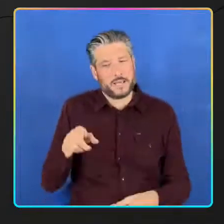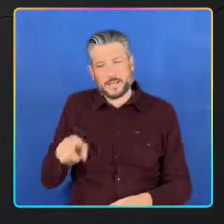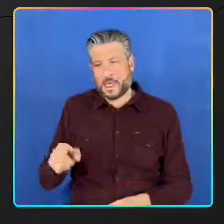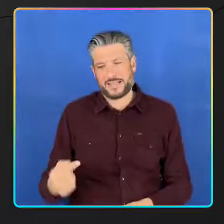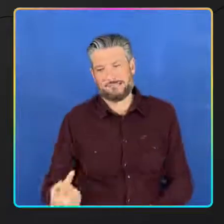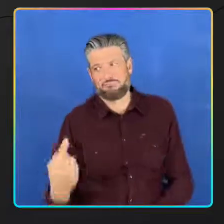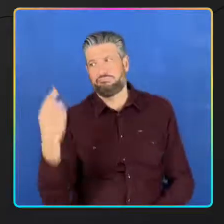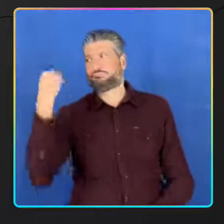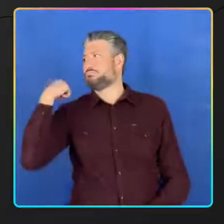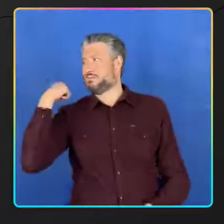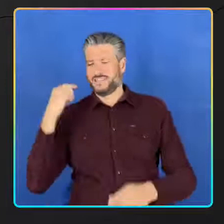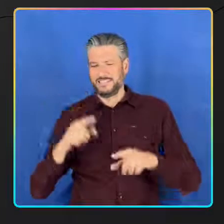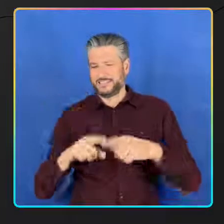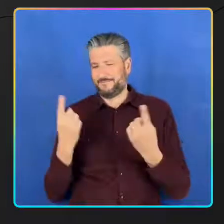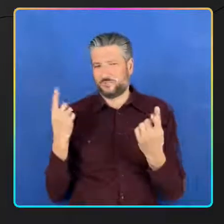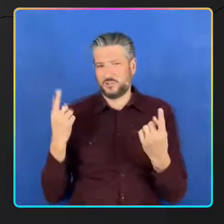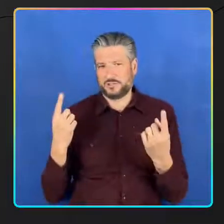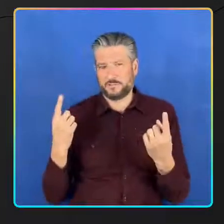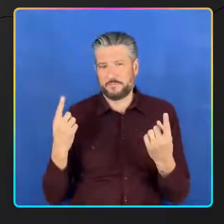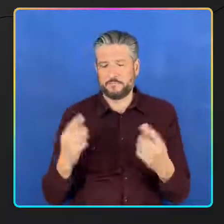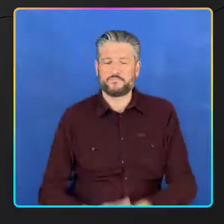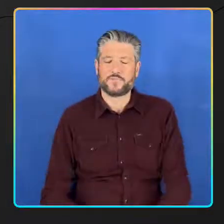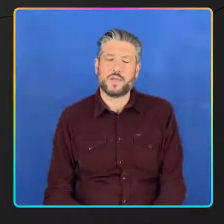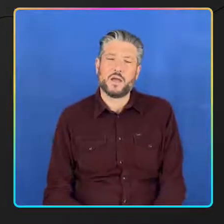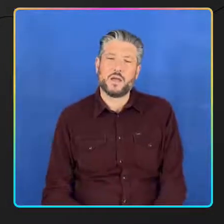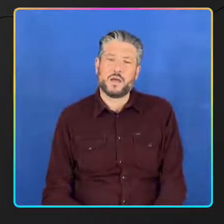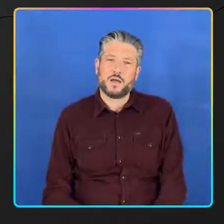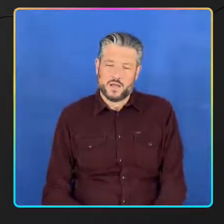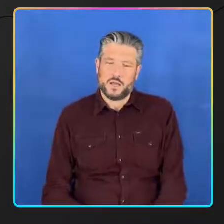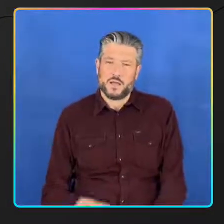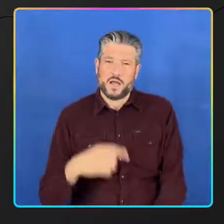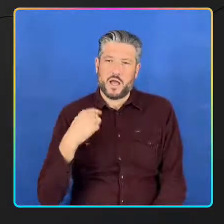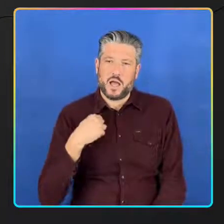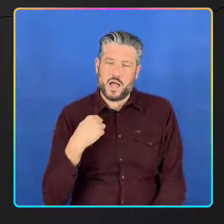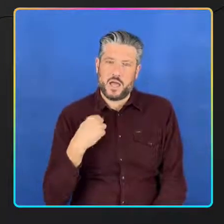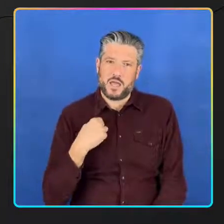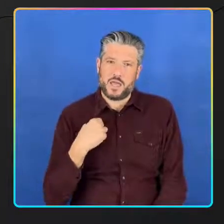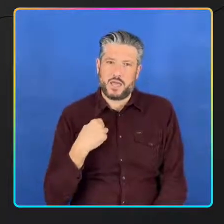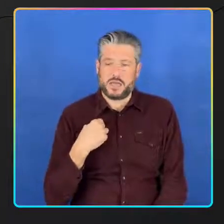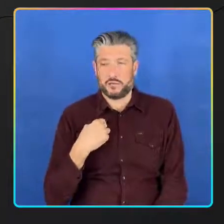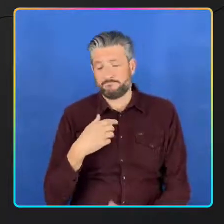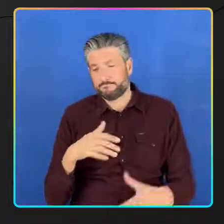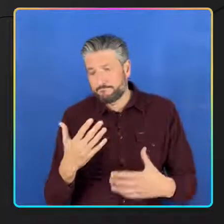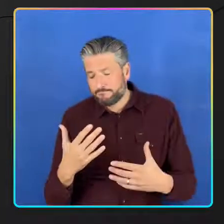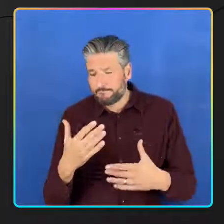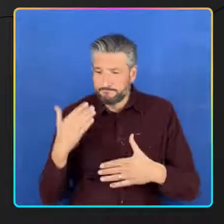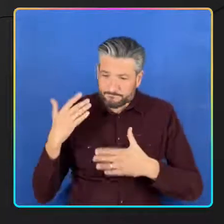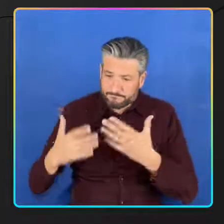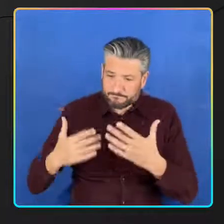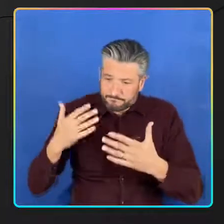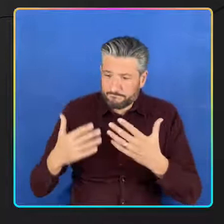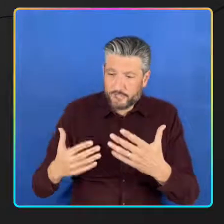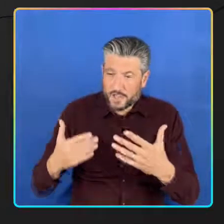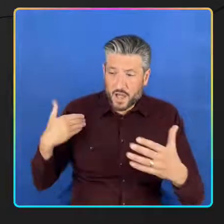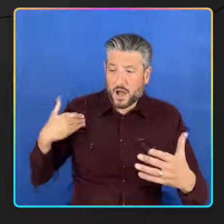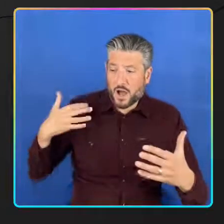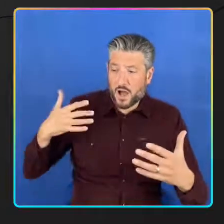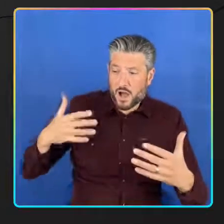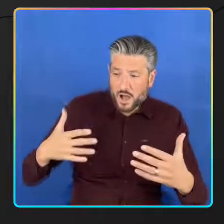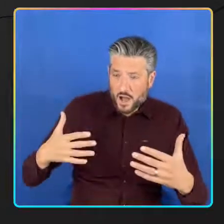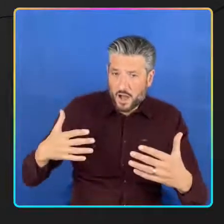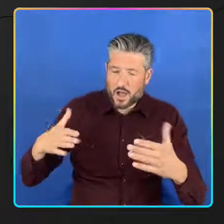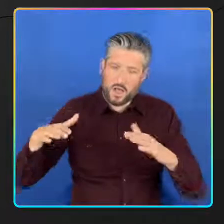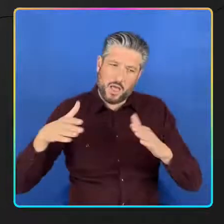days. They're still around, but not as much the focus. And so I didn't really get into it until much later. I actually worked for Microsoft for a